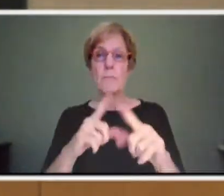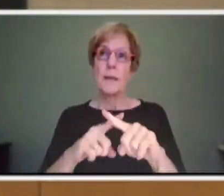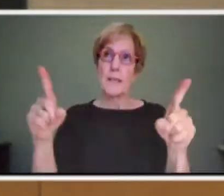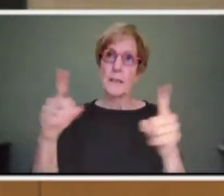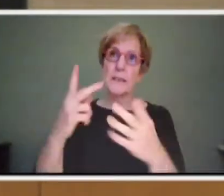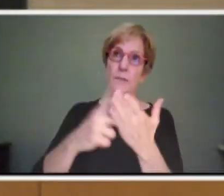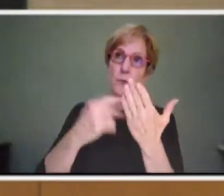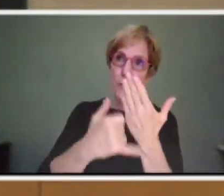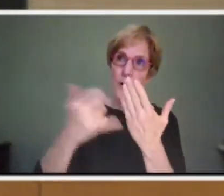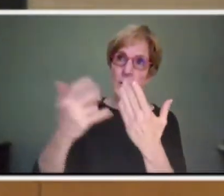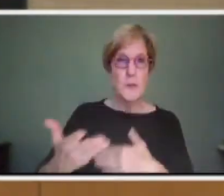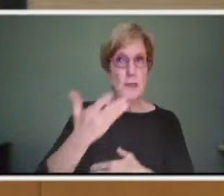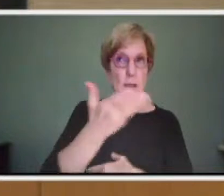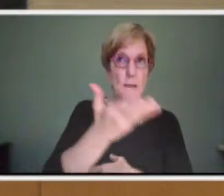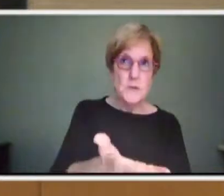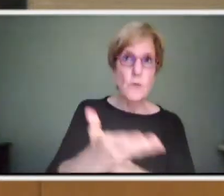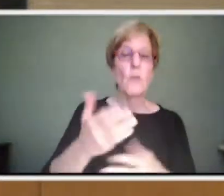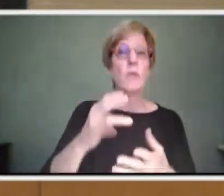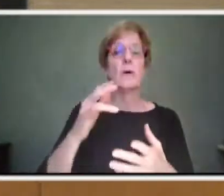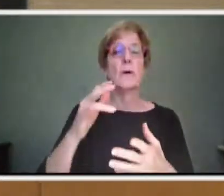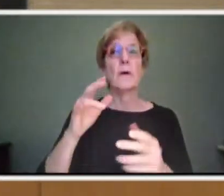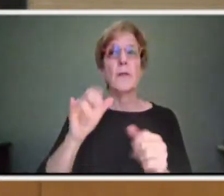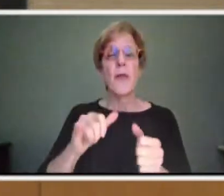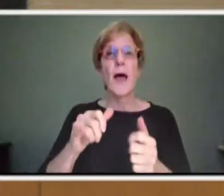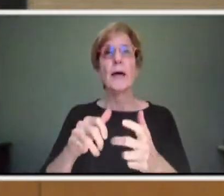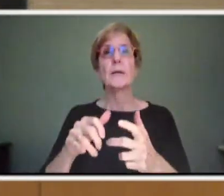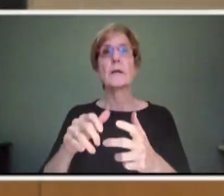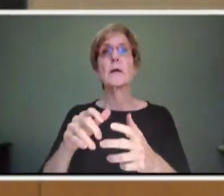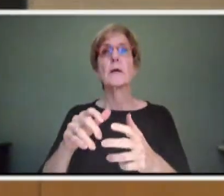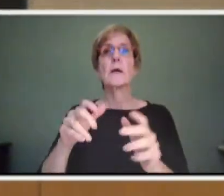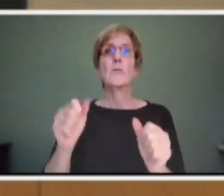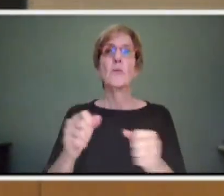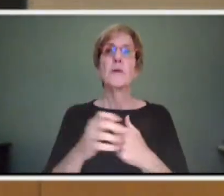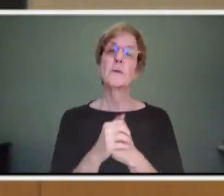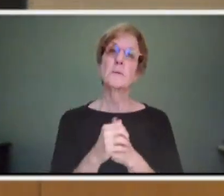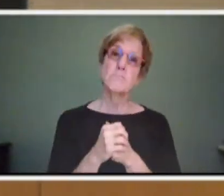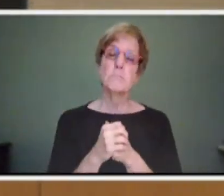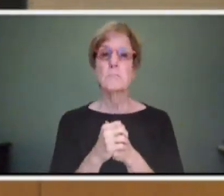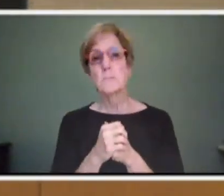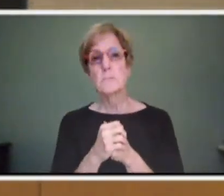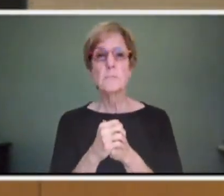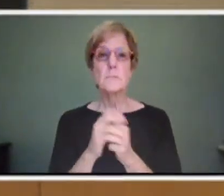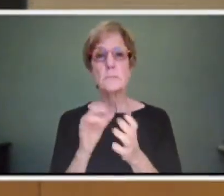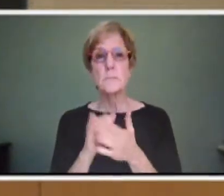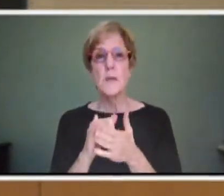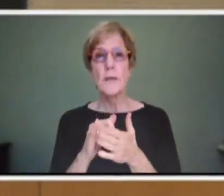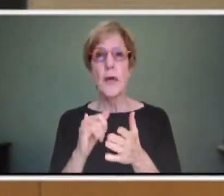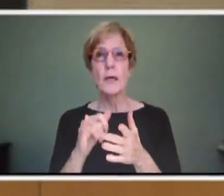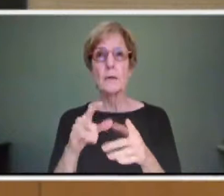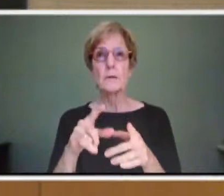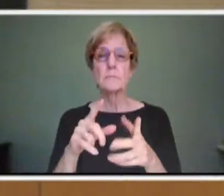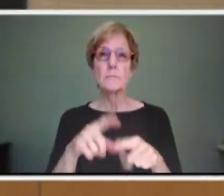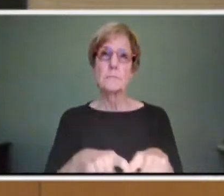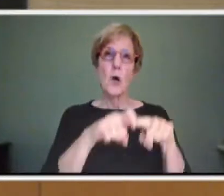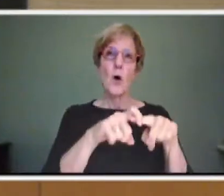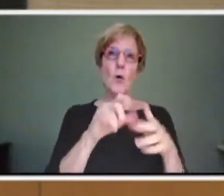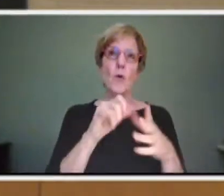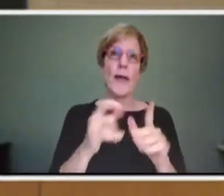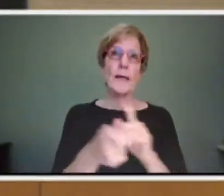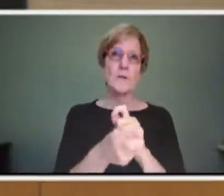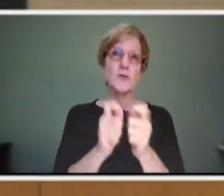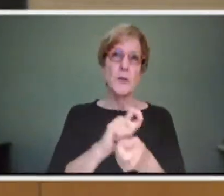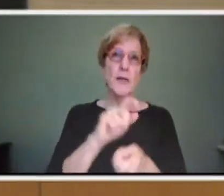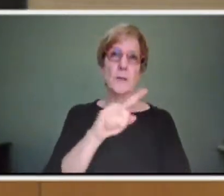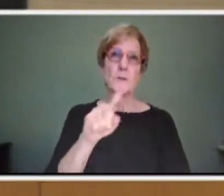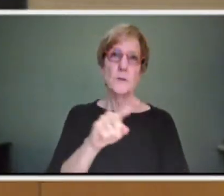some discretion to look beyond that 2-year kind of halt on rezoning, but there are some nuances to that if